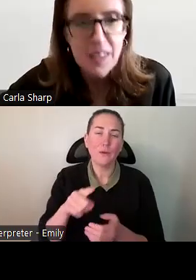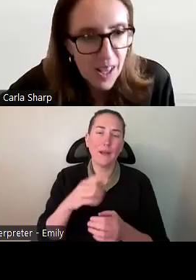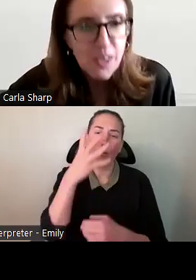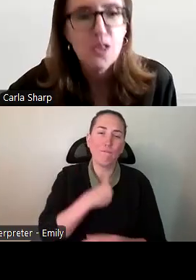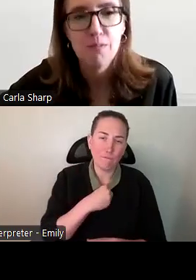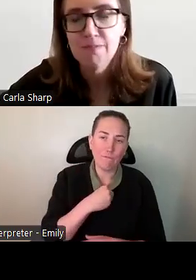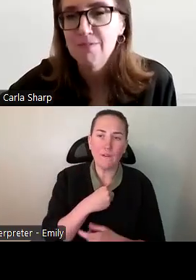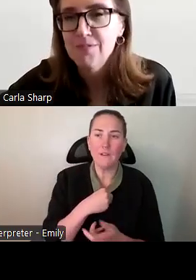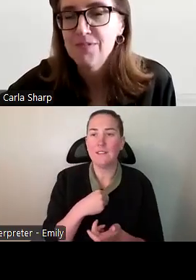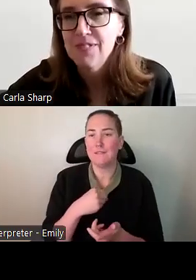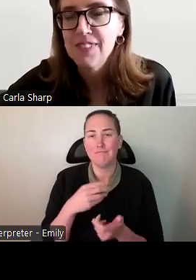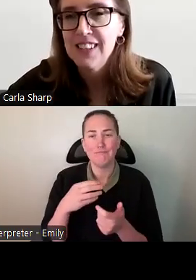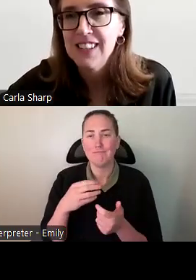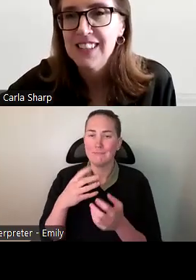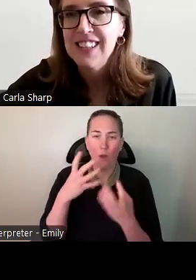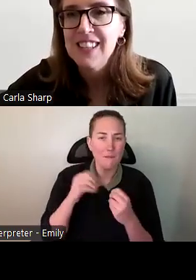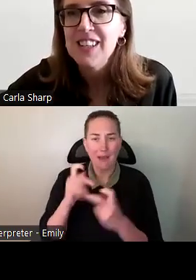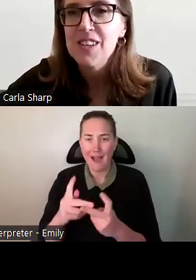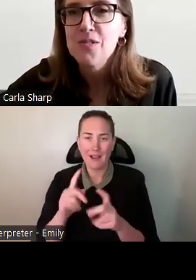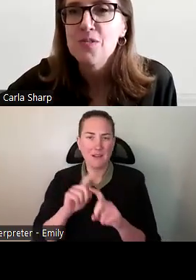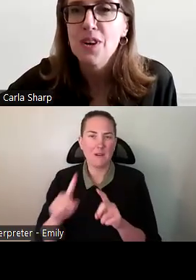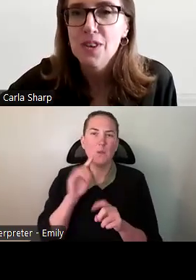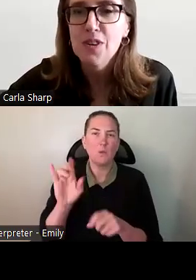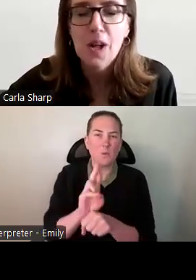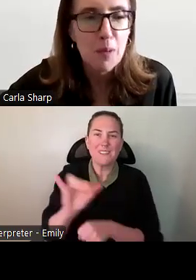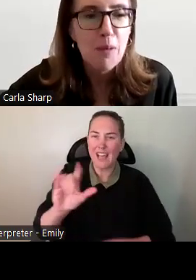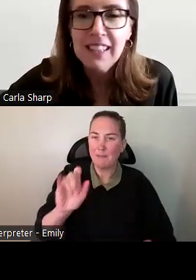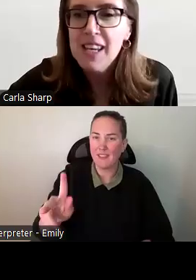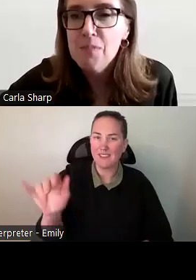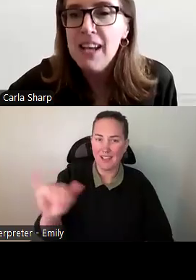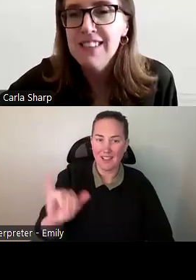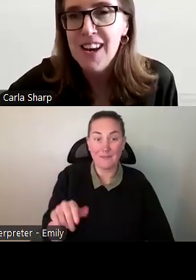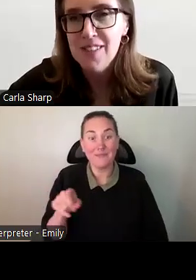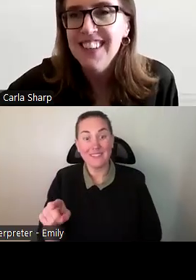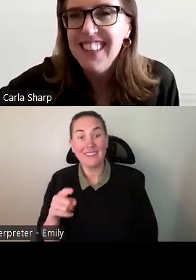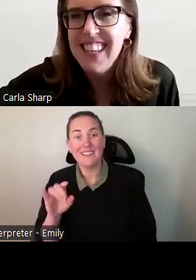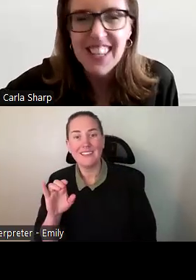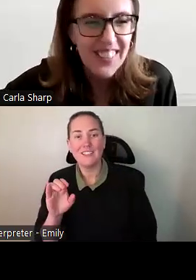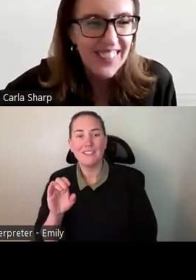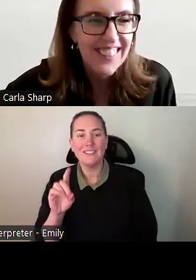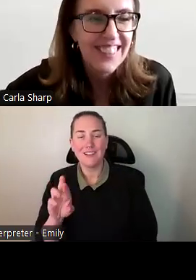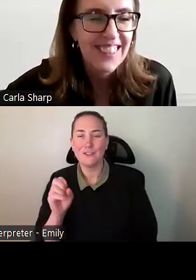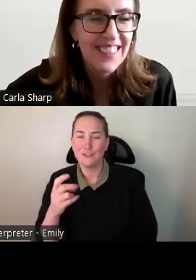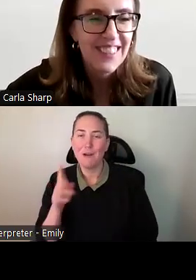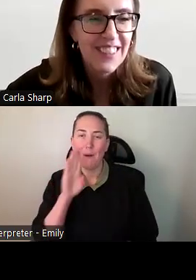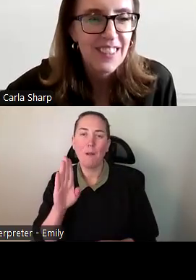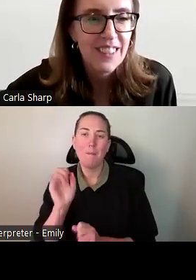video or go and come back, whatever you'd like, but it's the same link. Wonderful. I'll be back 10 past the hour. Thank you.